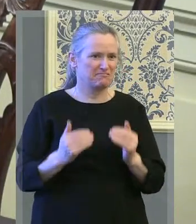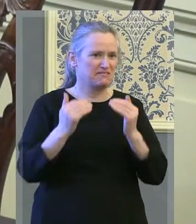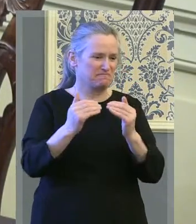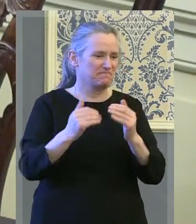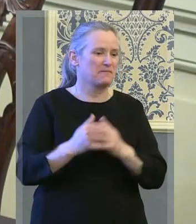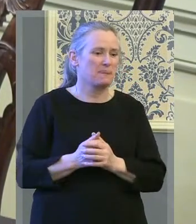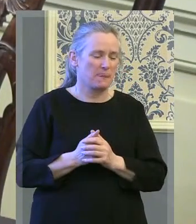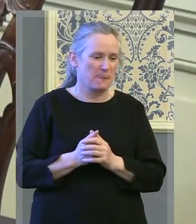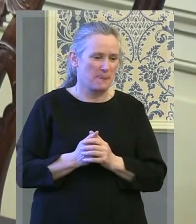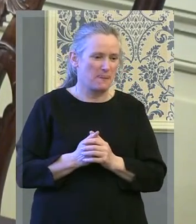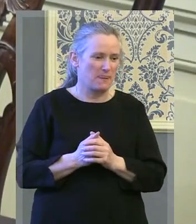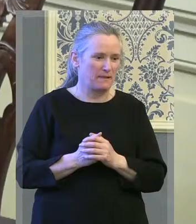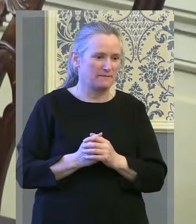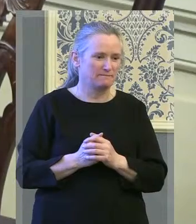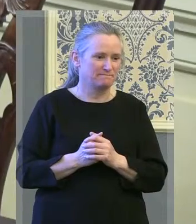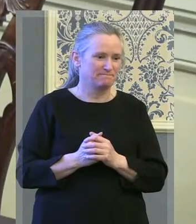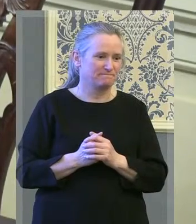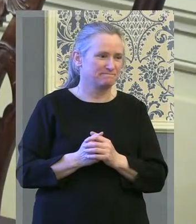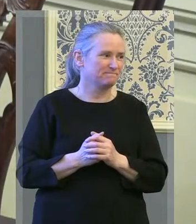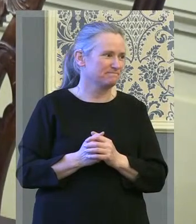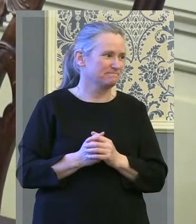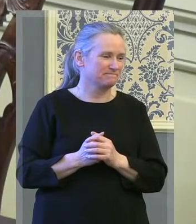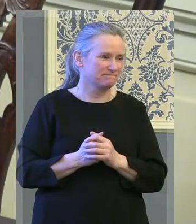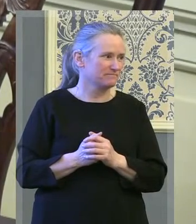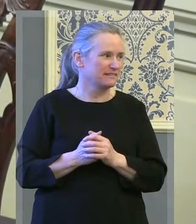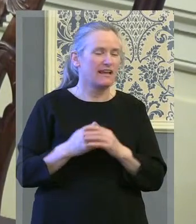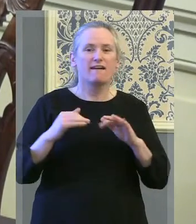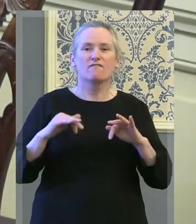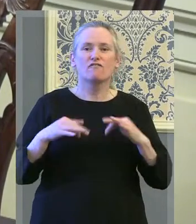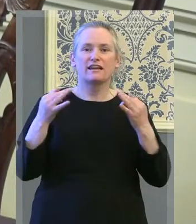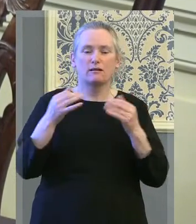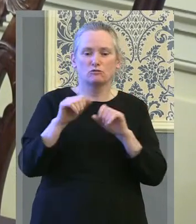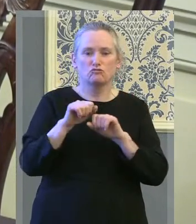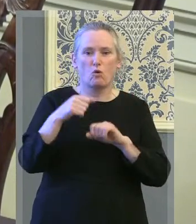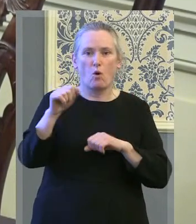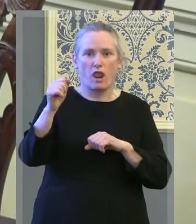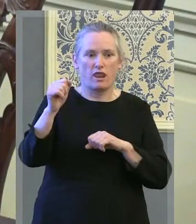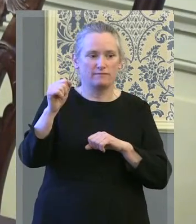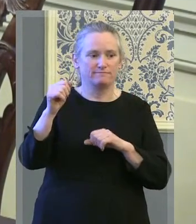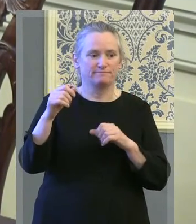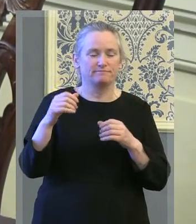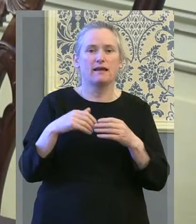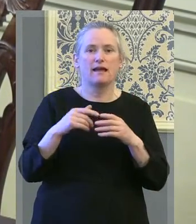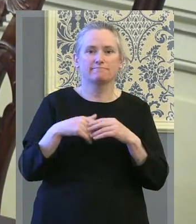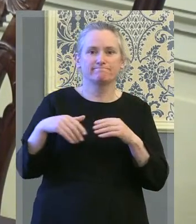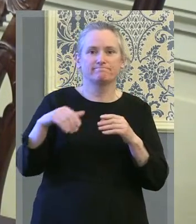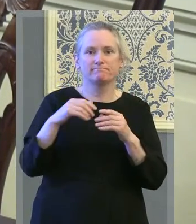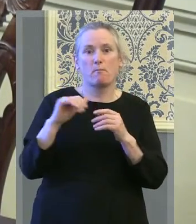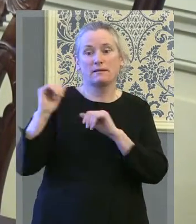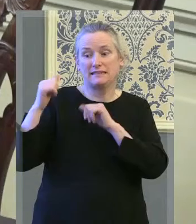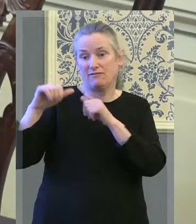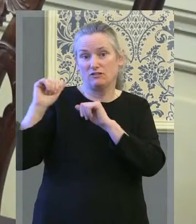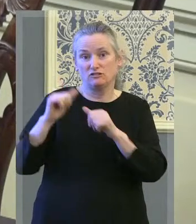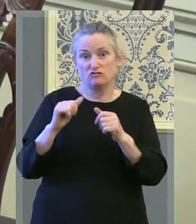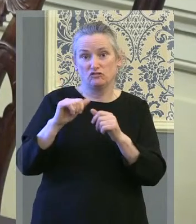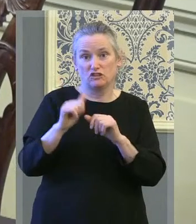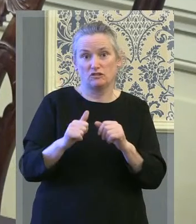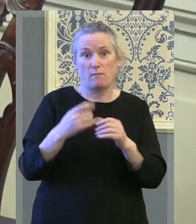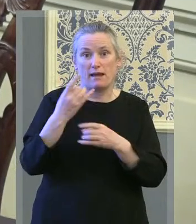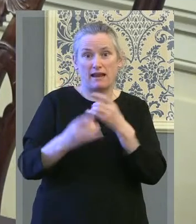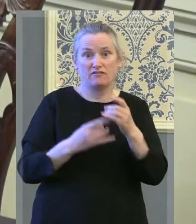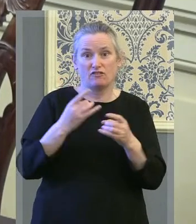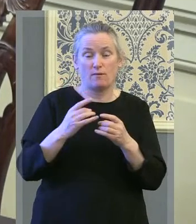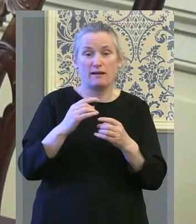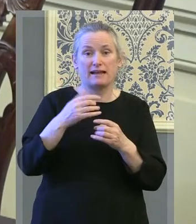But next time I'll do better. The Freedom Scroll and miniature certificate are in the medieval tradition made of vellum,